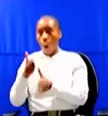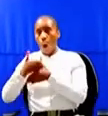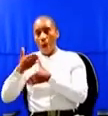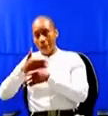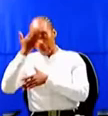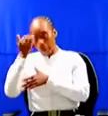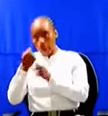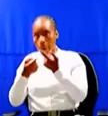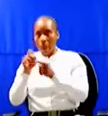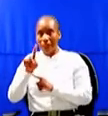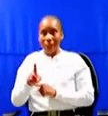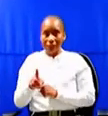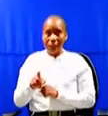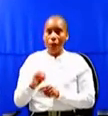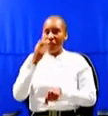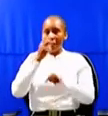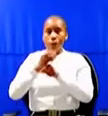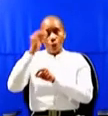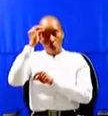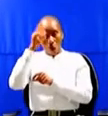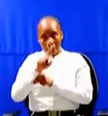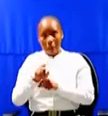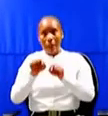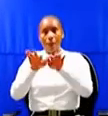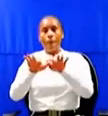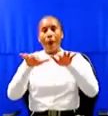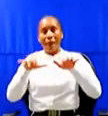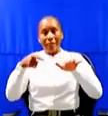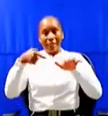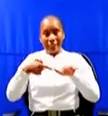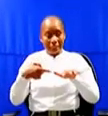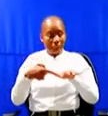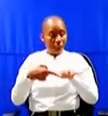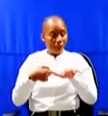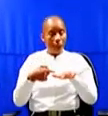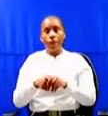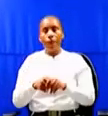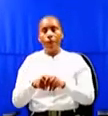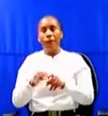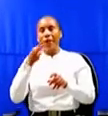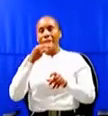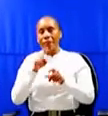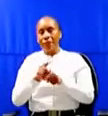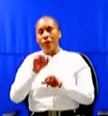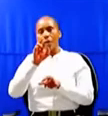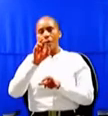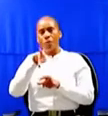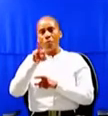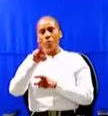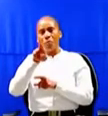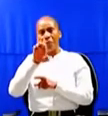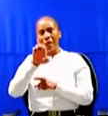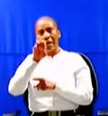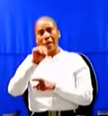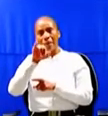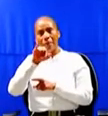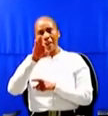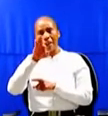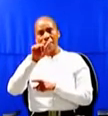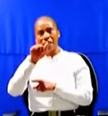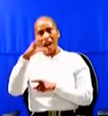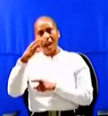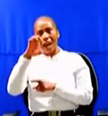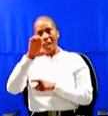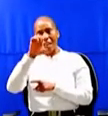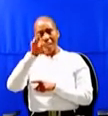to note that the panel need only establish a prima facie case to answer of misconduct or